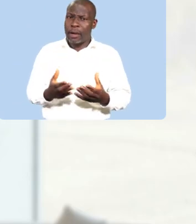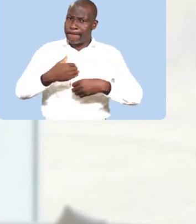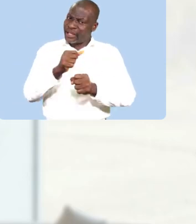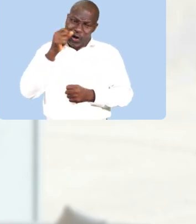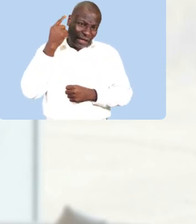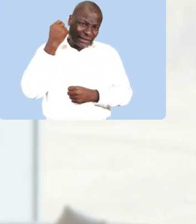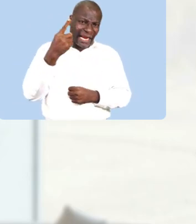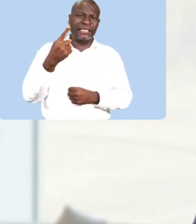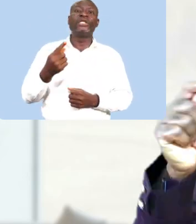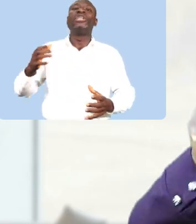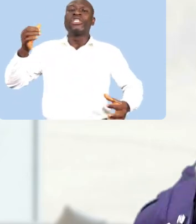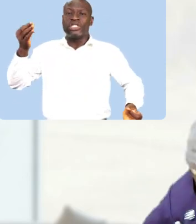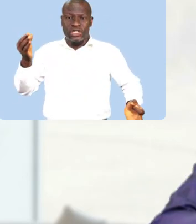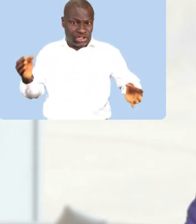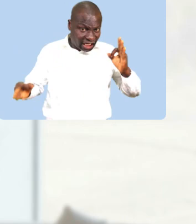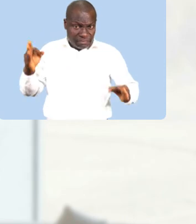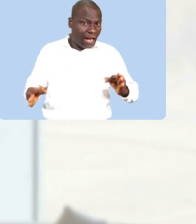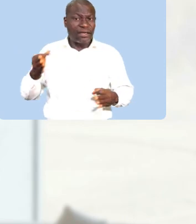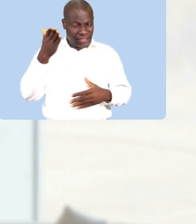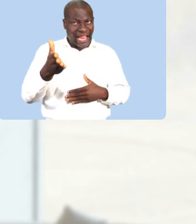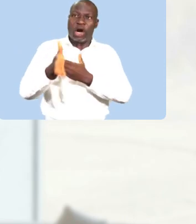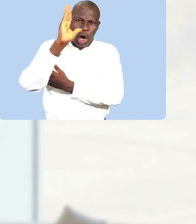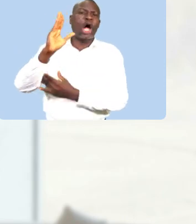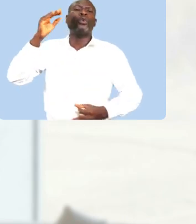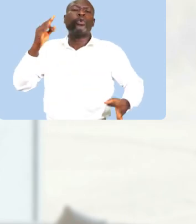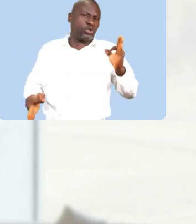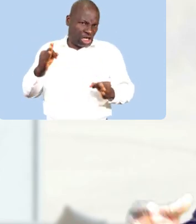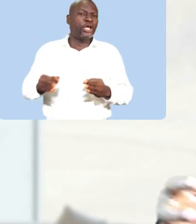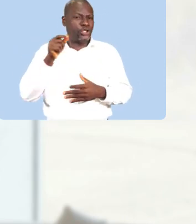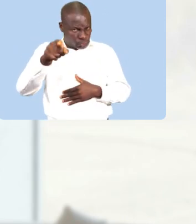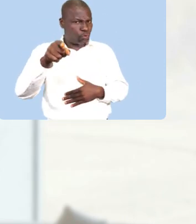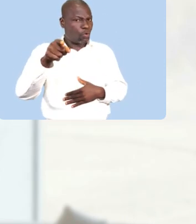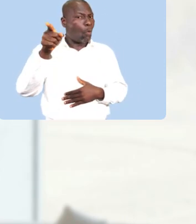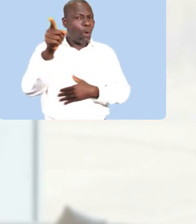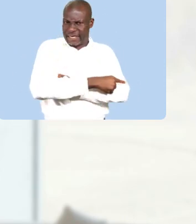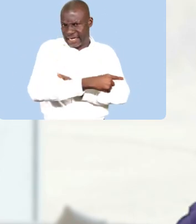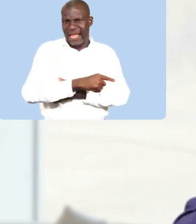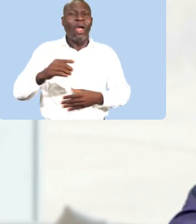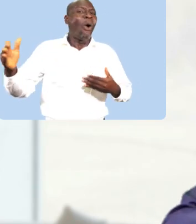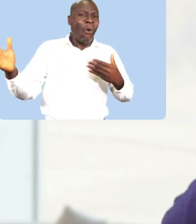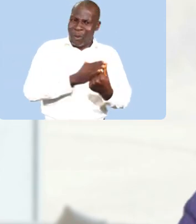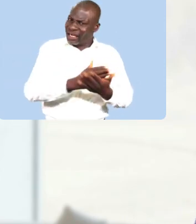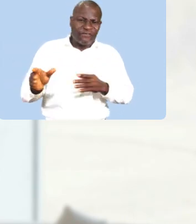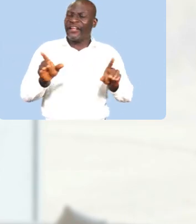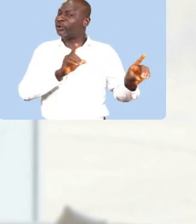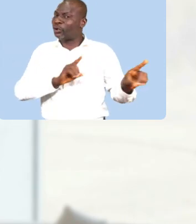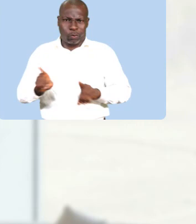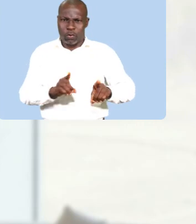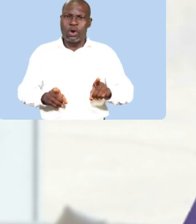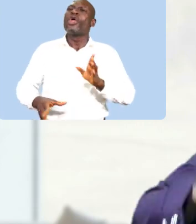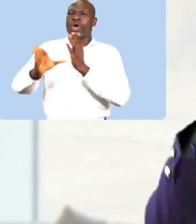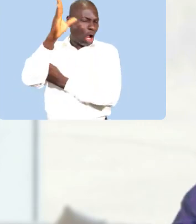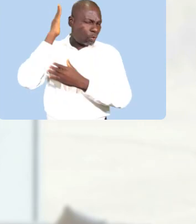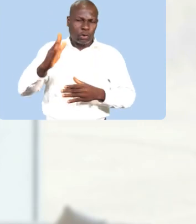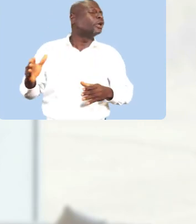papa onyakopa babu ne nkrofo atan enti kwan biara ye faso ye perpetuity evil